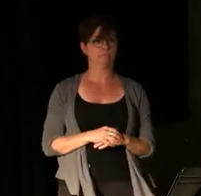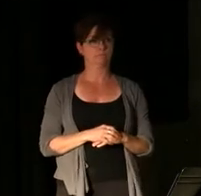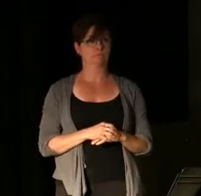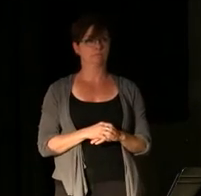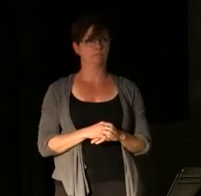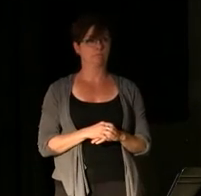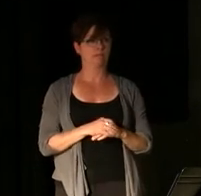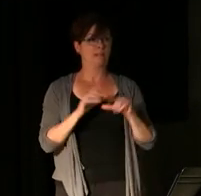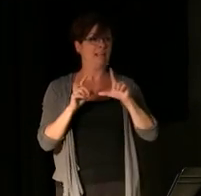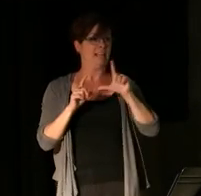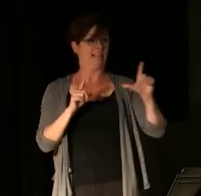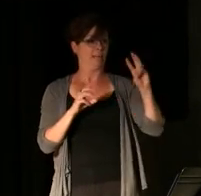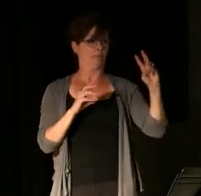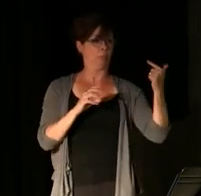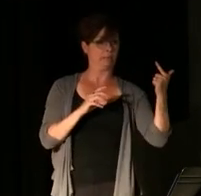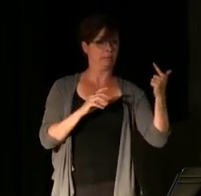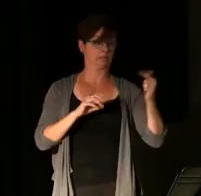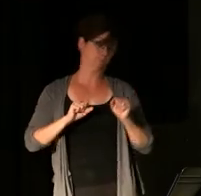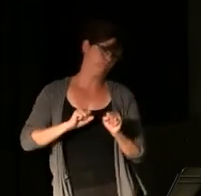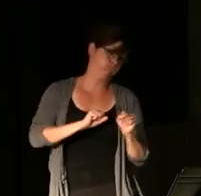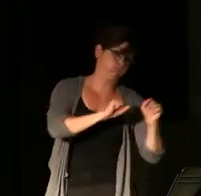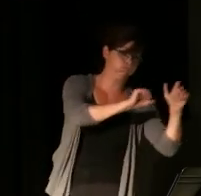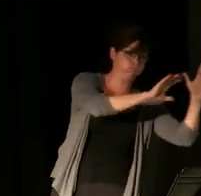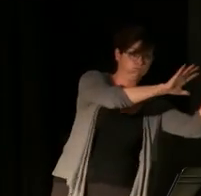left wing defends the left.